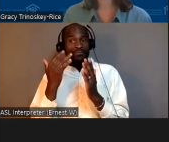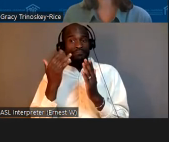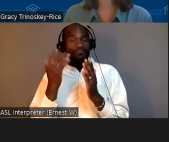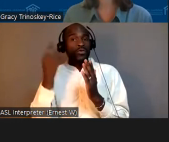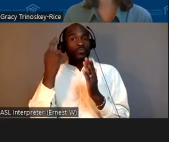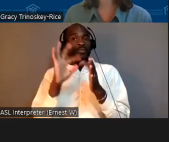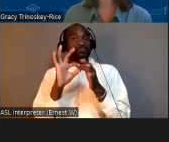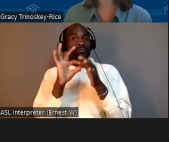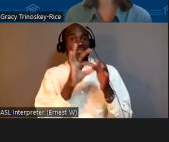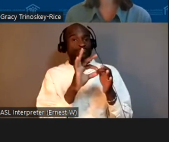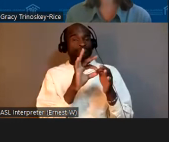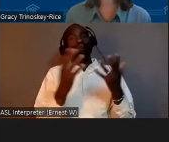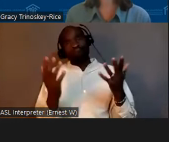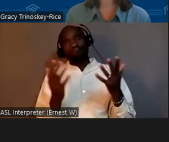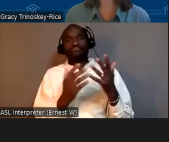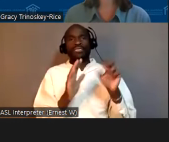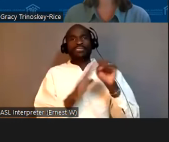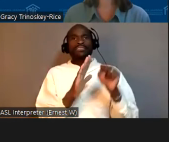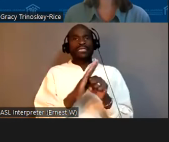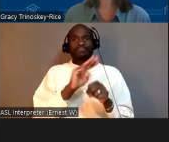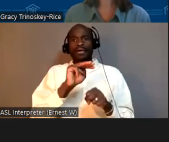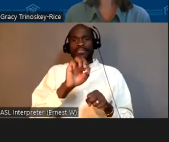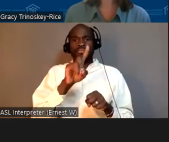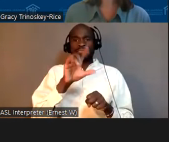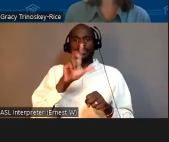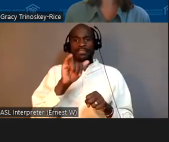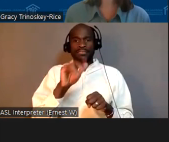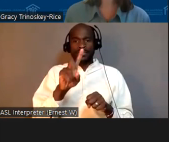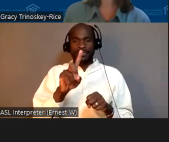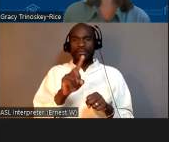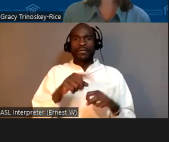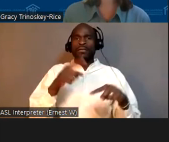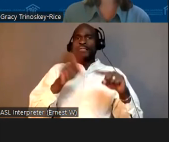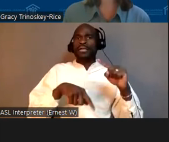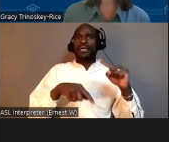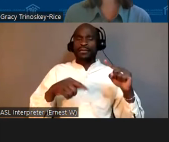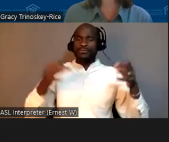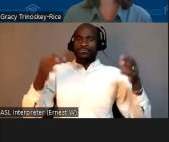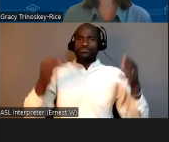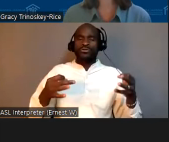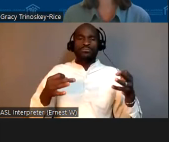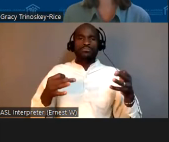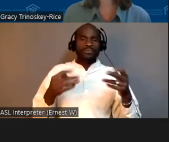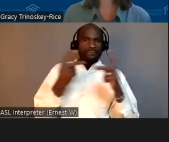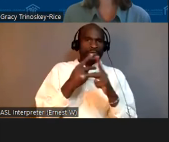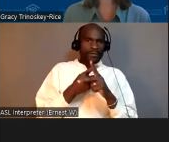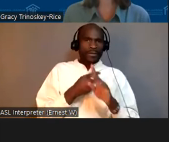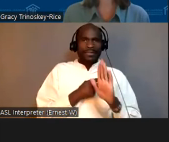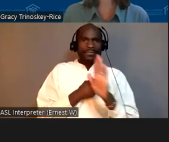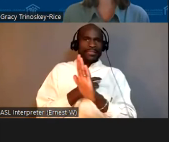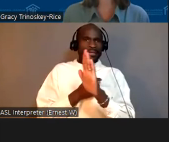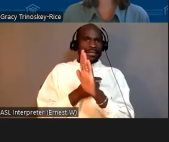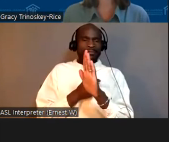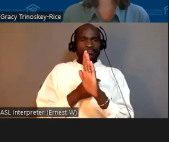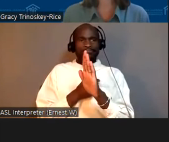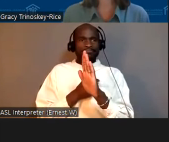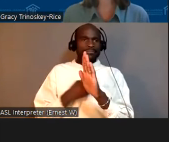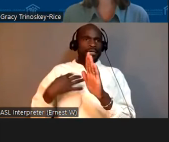state Medicaid agency was not able to determine their eligibility because folks didn't respond